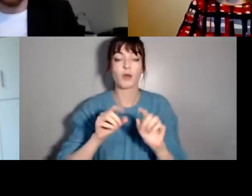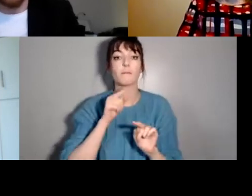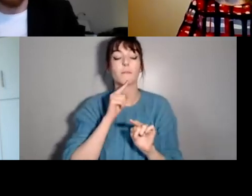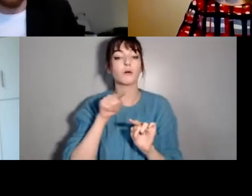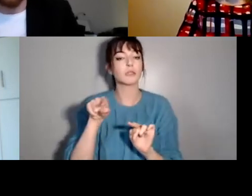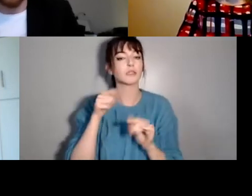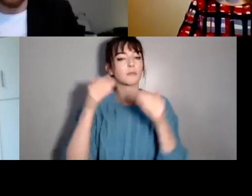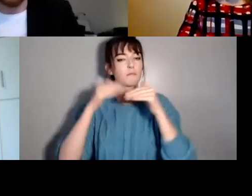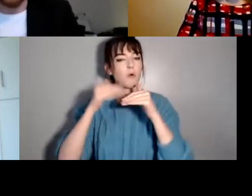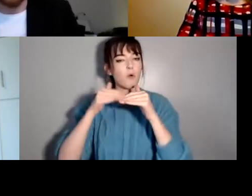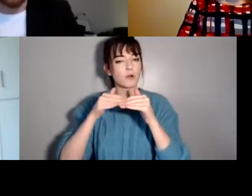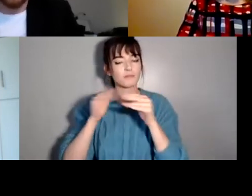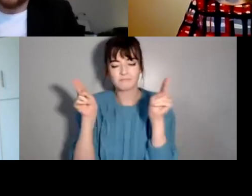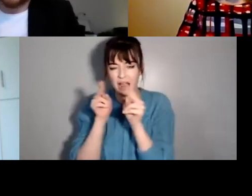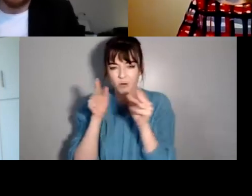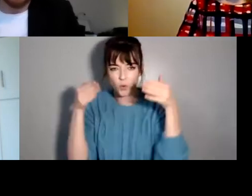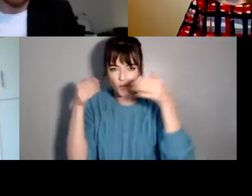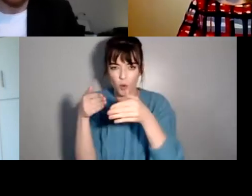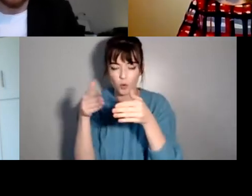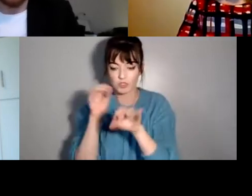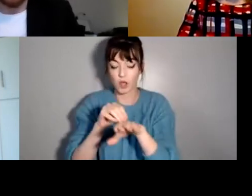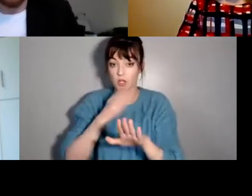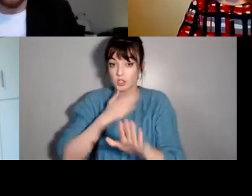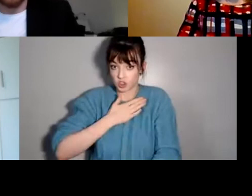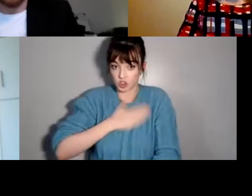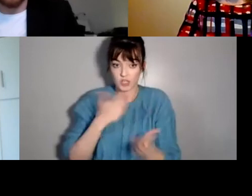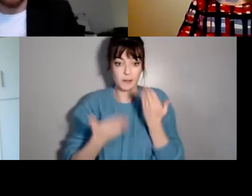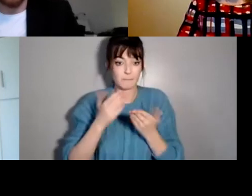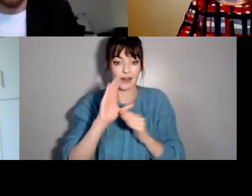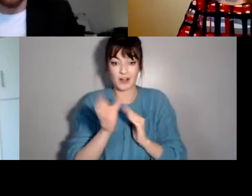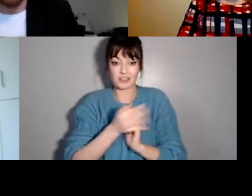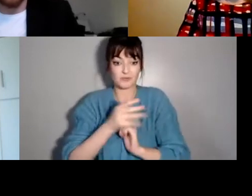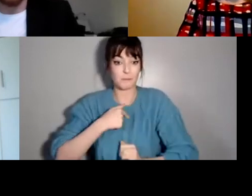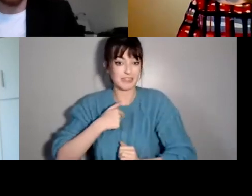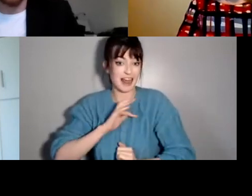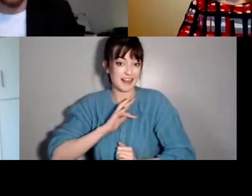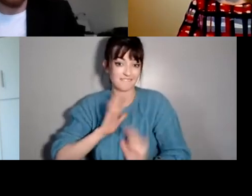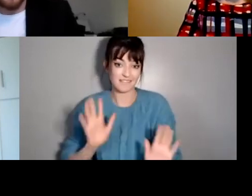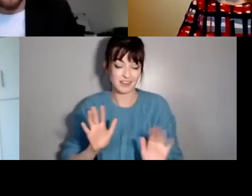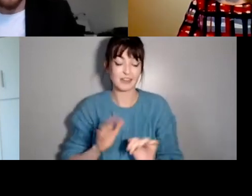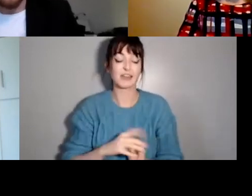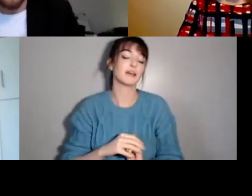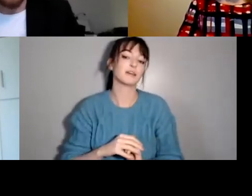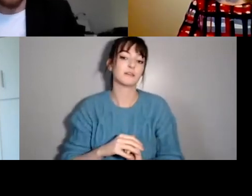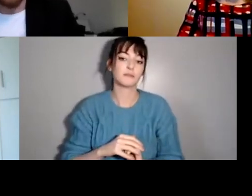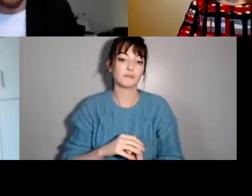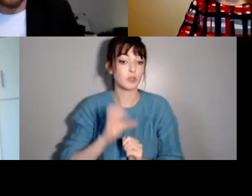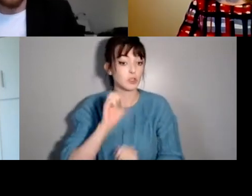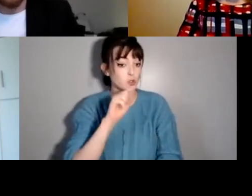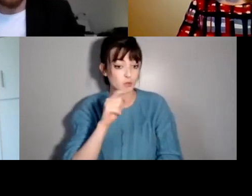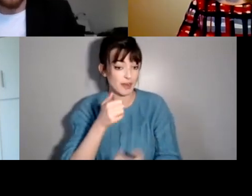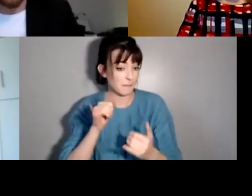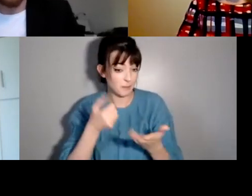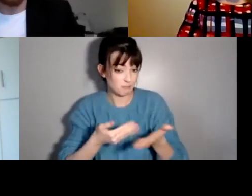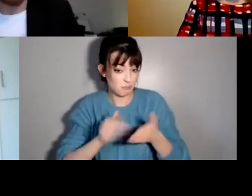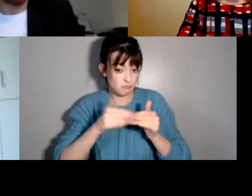more narrowly focused on the comparison of the costs, in my case, in each respective setting. But Suzanne, you might have anything